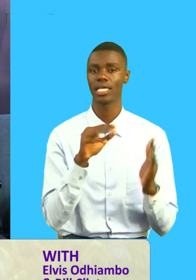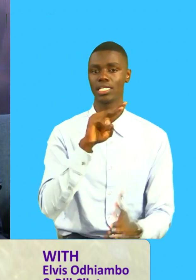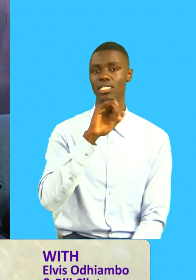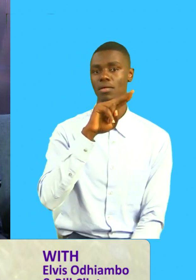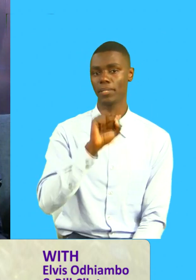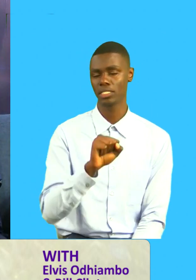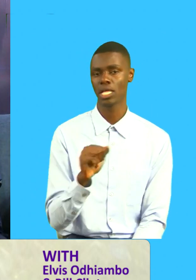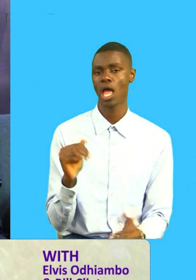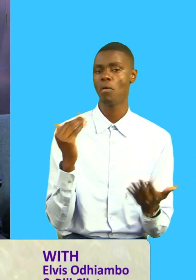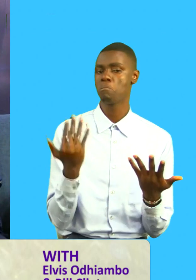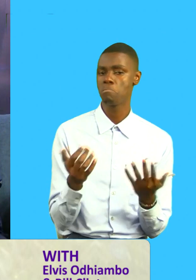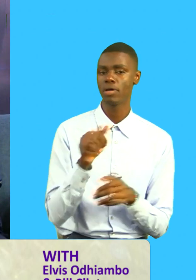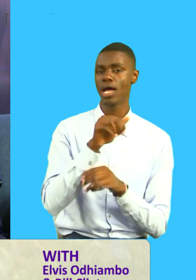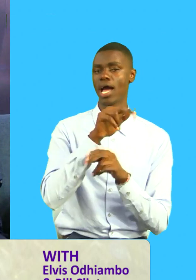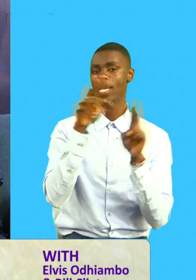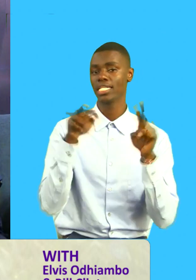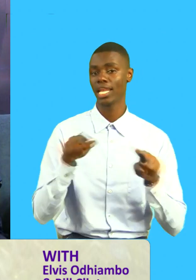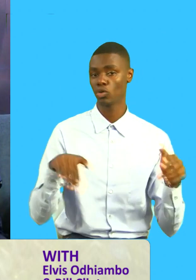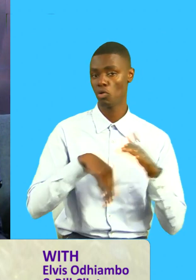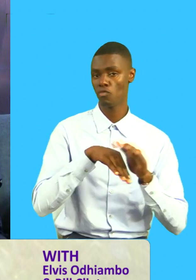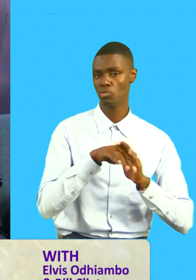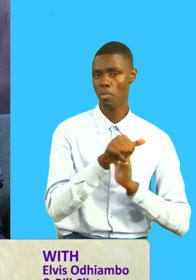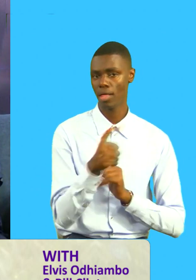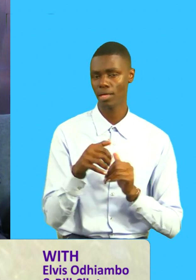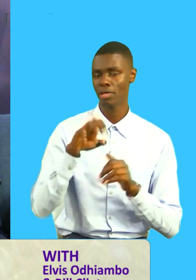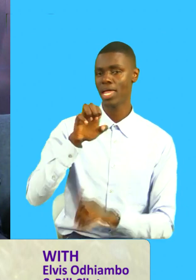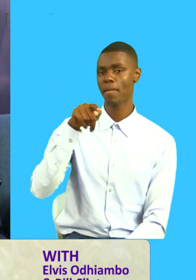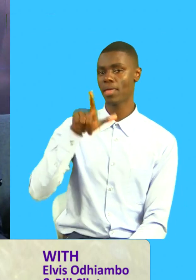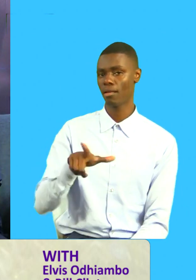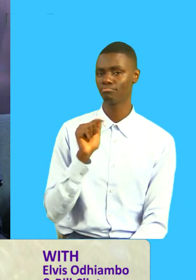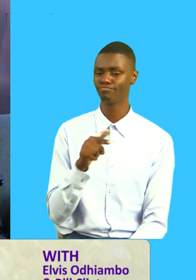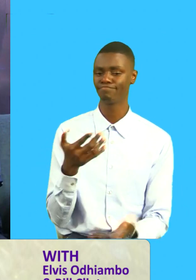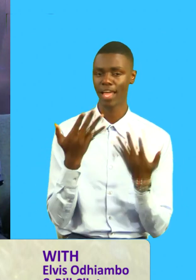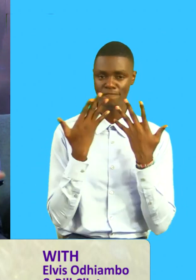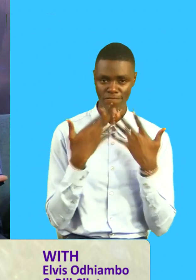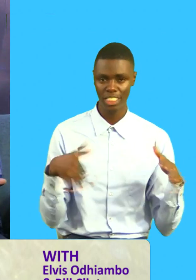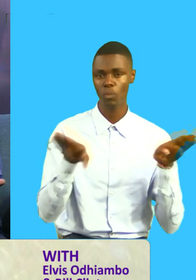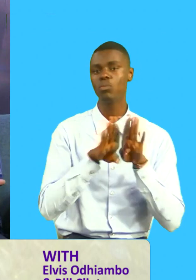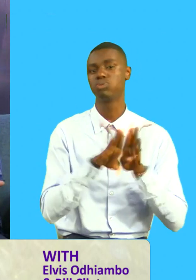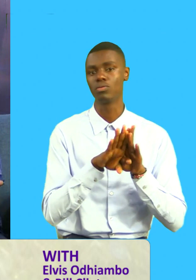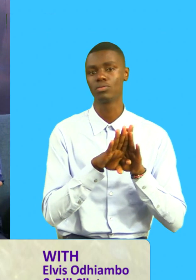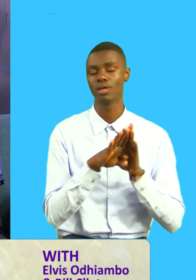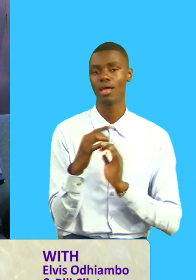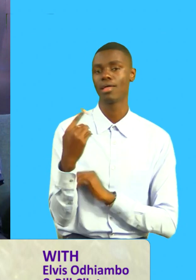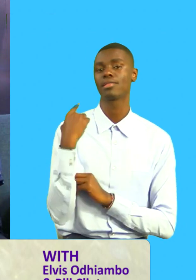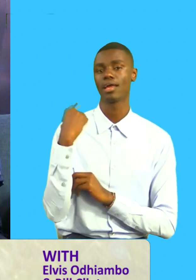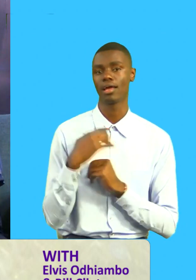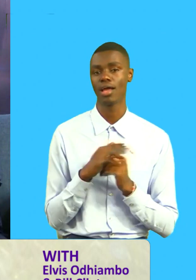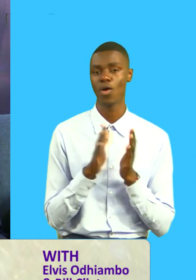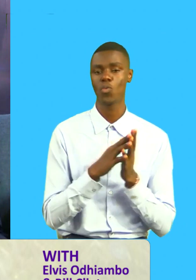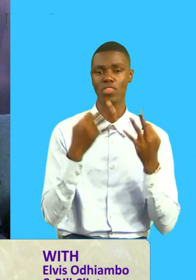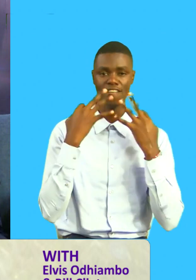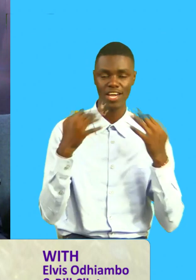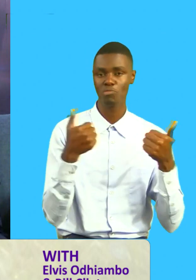But then again, on to other international football. The English Premier League came to they closed their curtains yesterday with their final